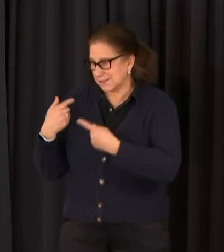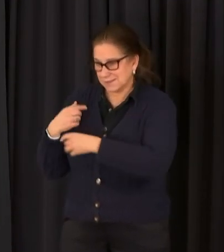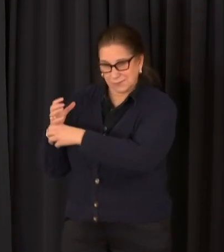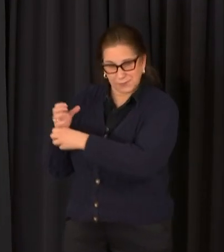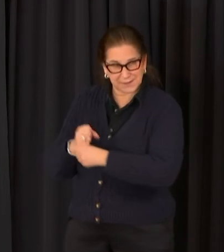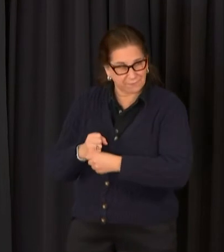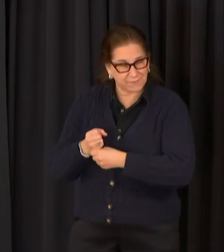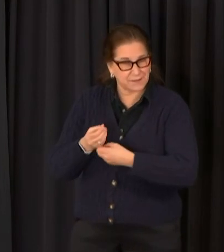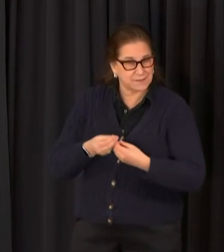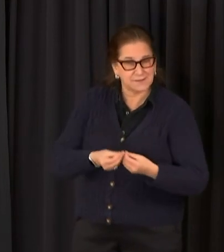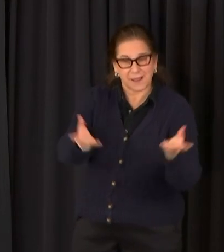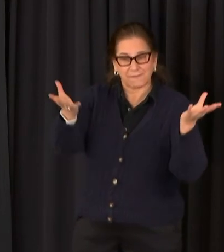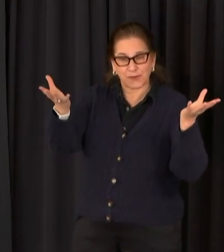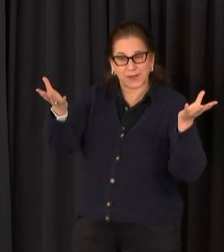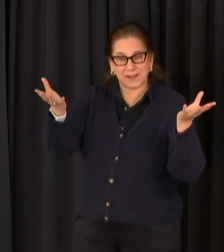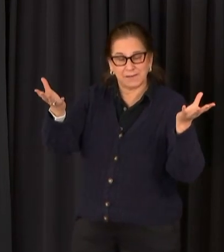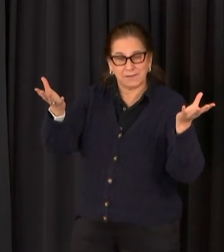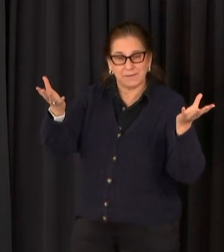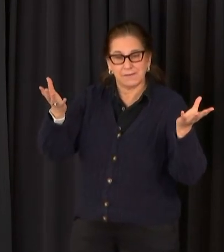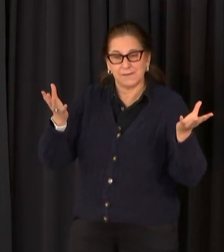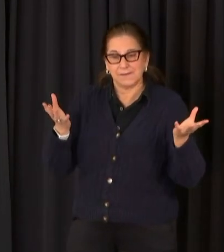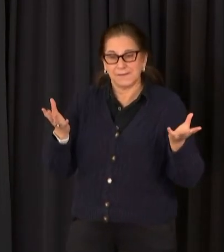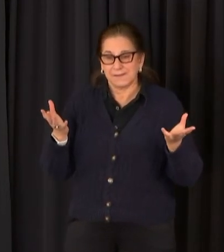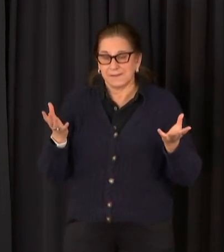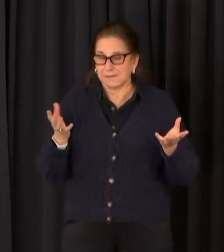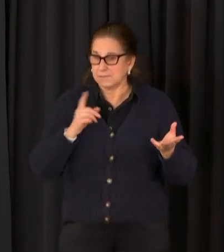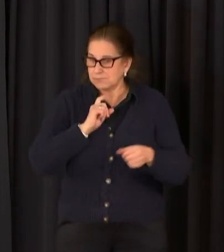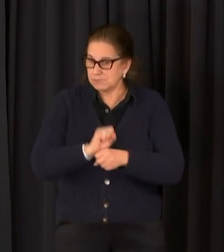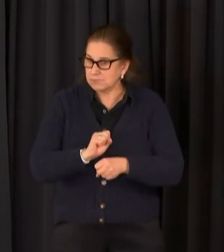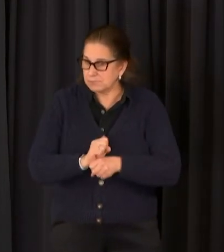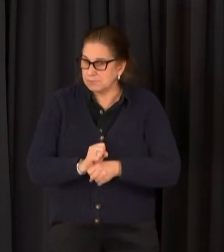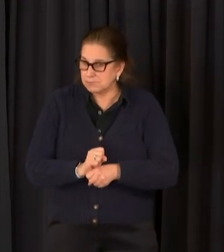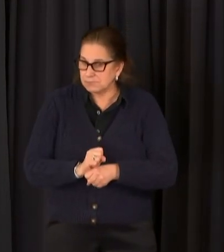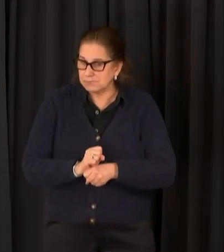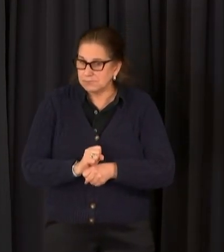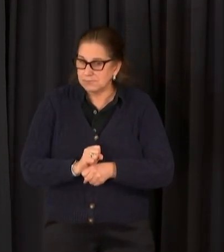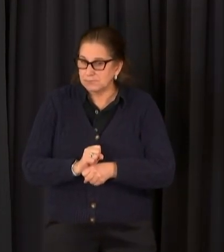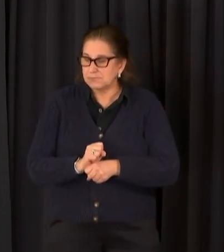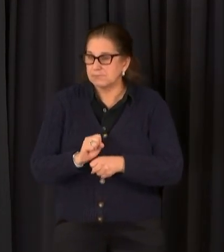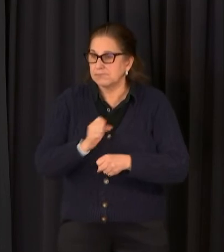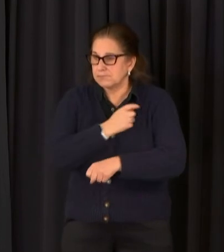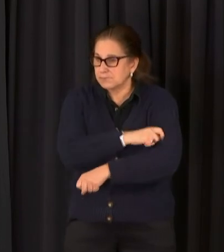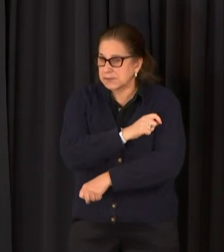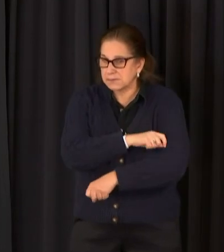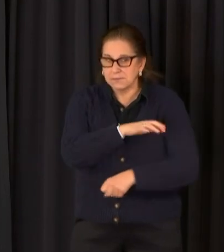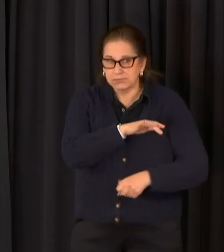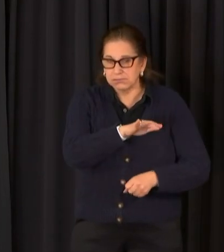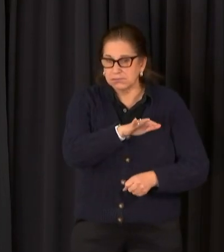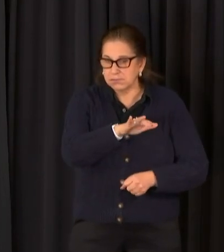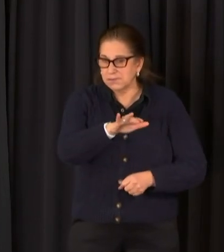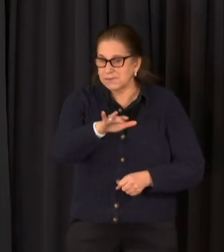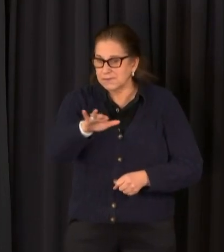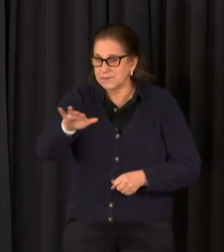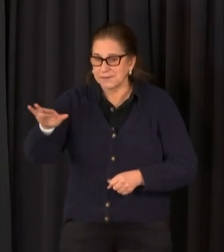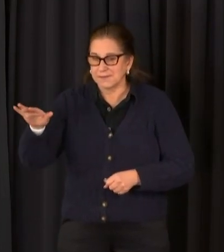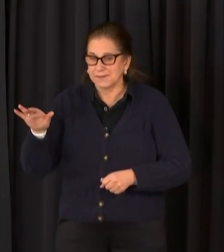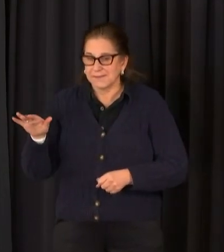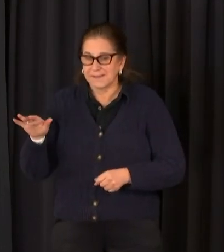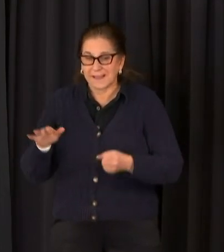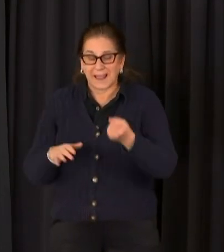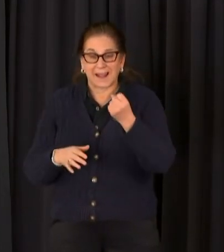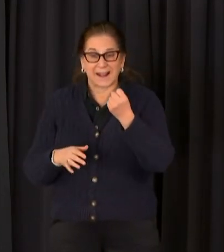continue to update the actual administrations of doses. And an additional